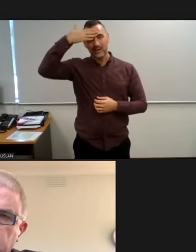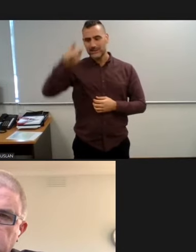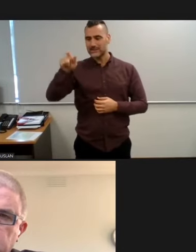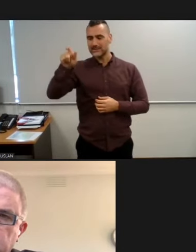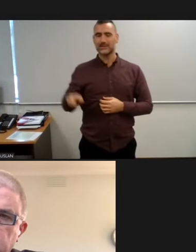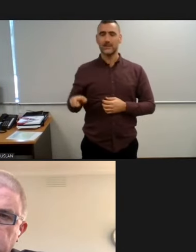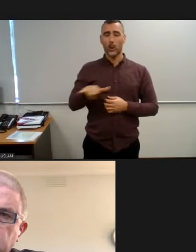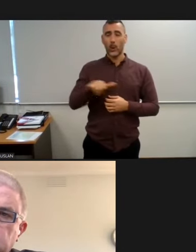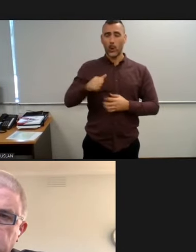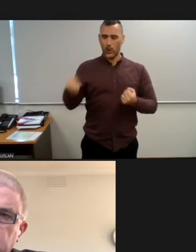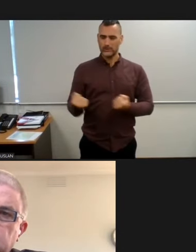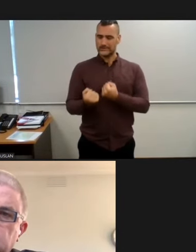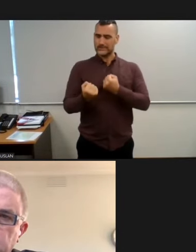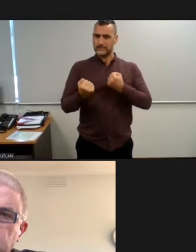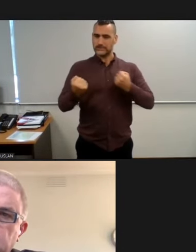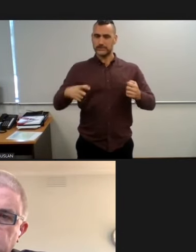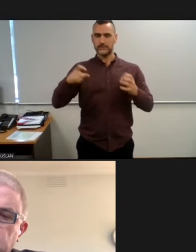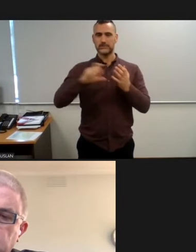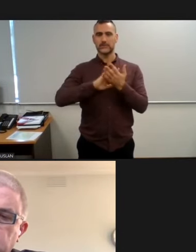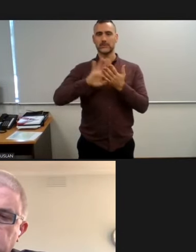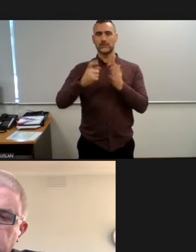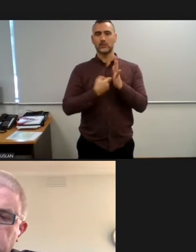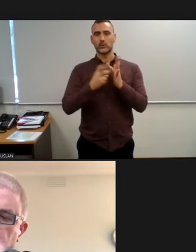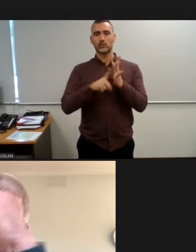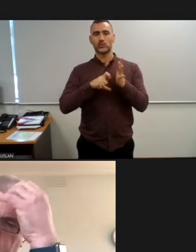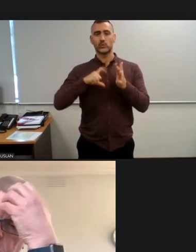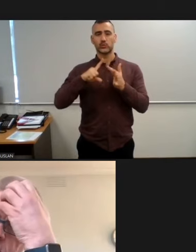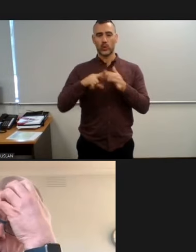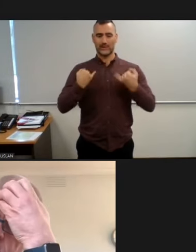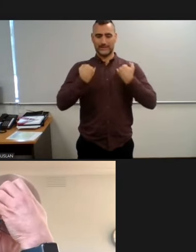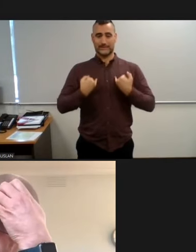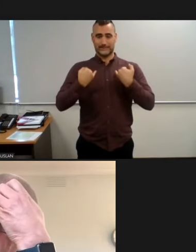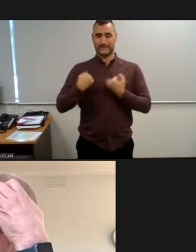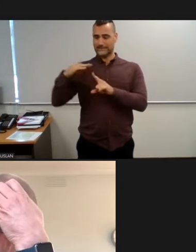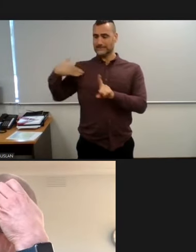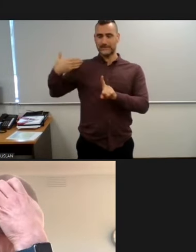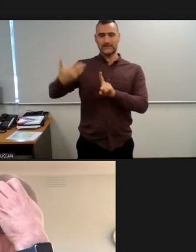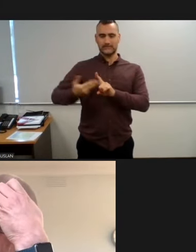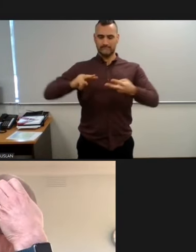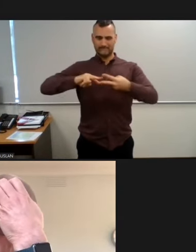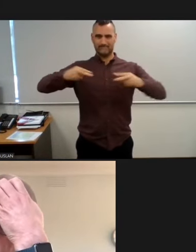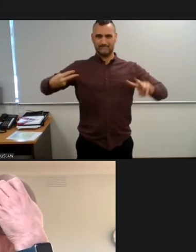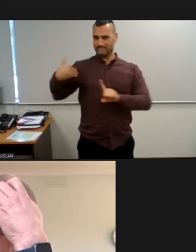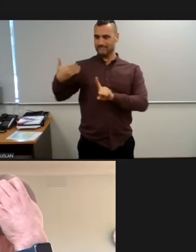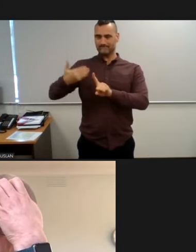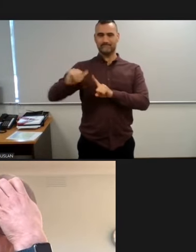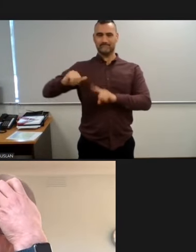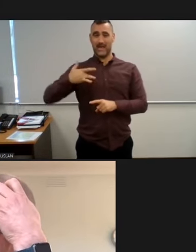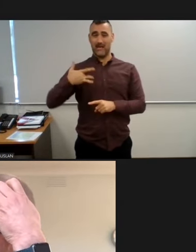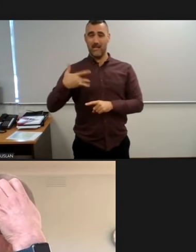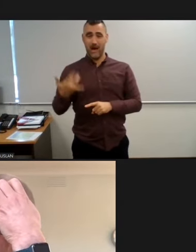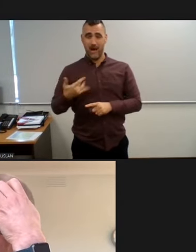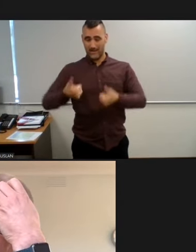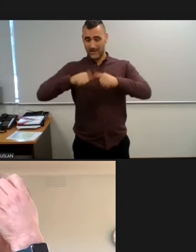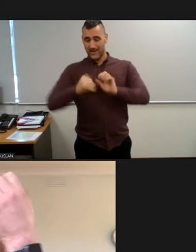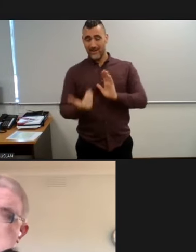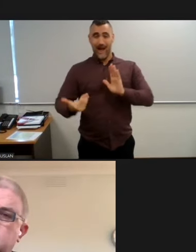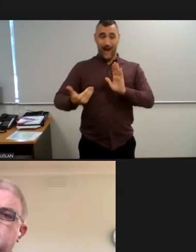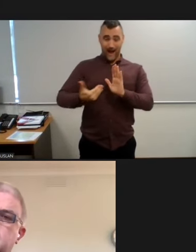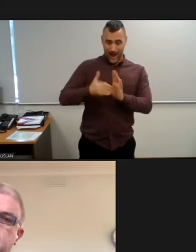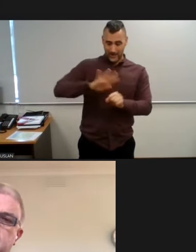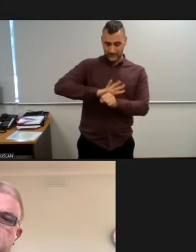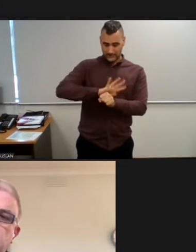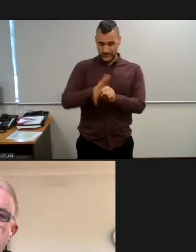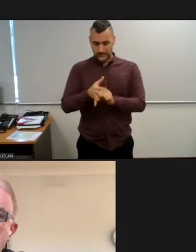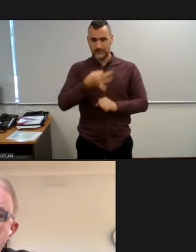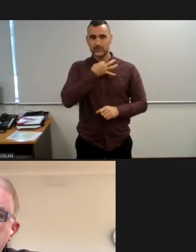at very high risk if they were to contract COVID-19. Can you talk a bit about what's being